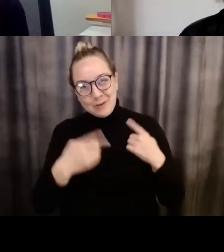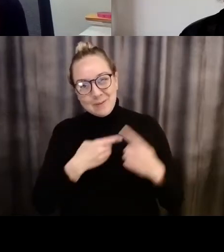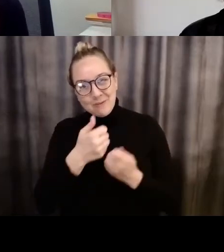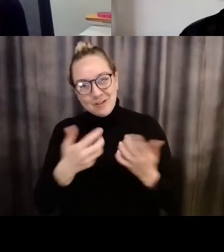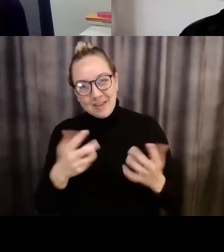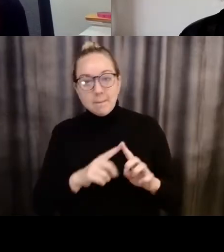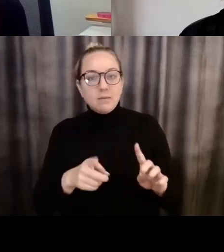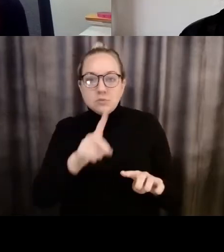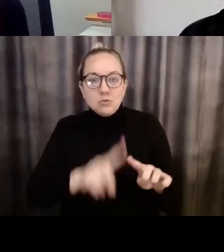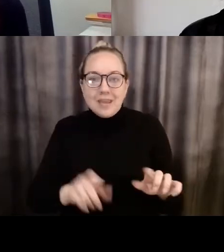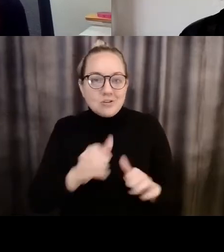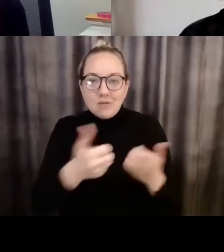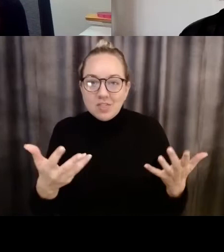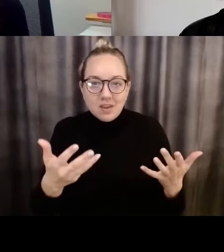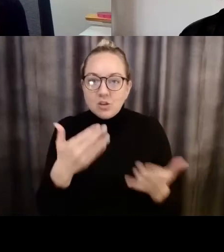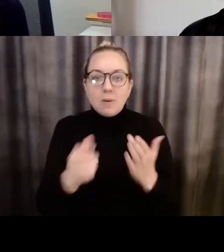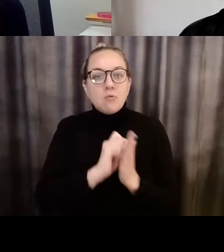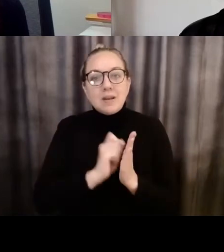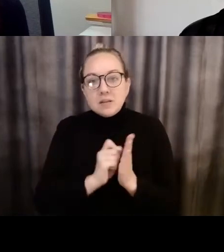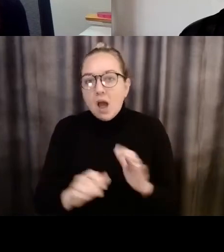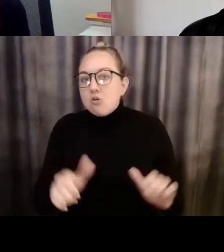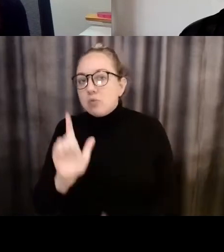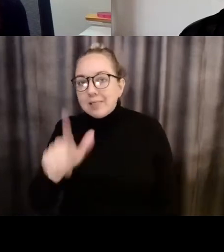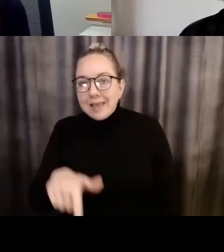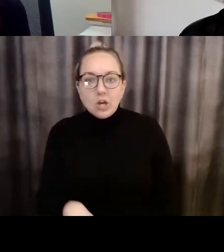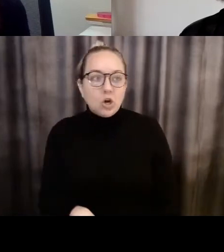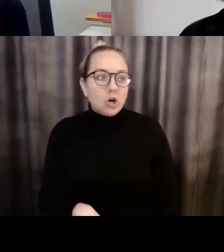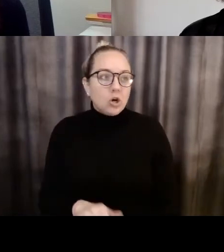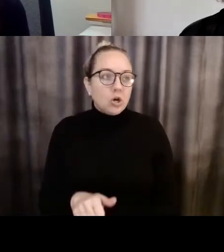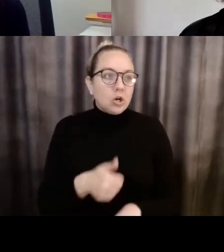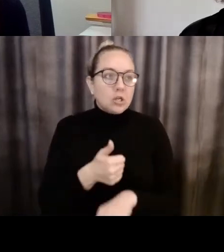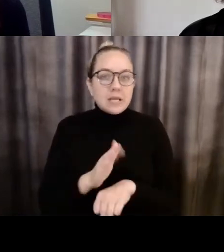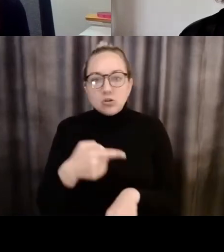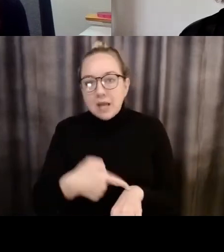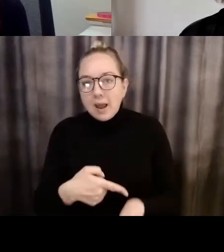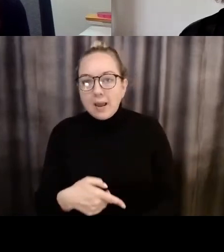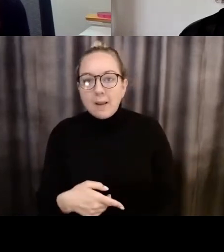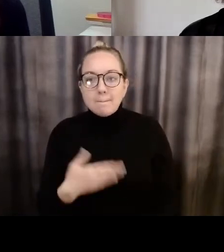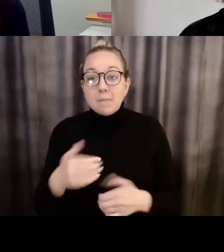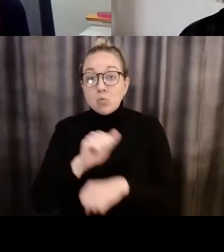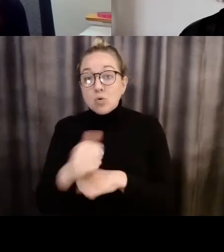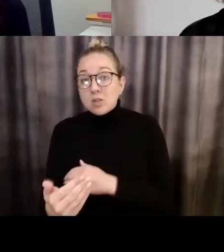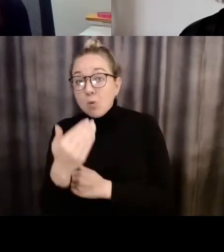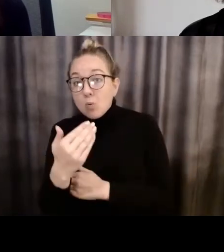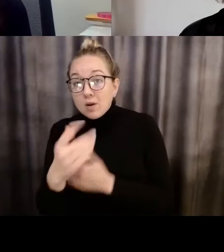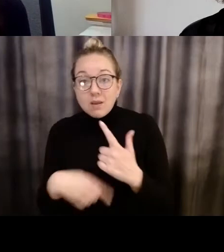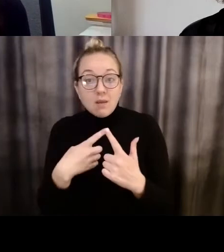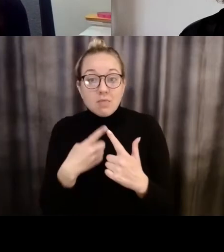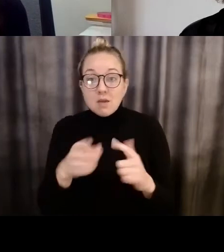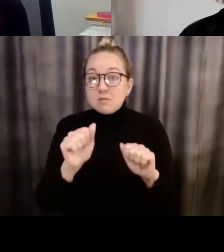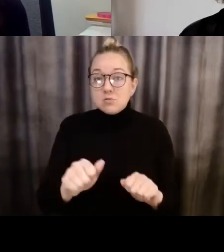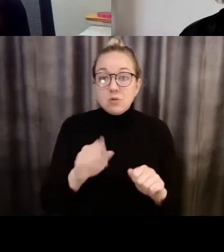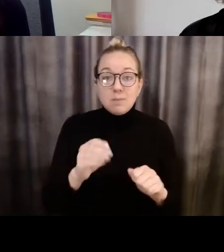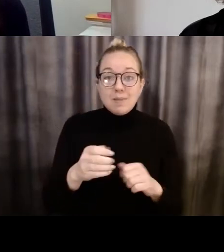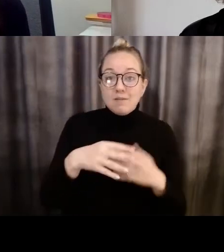but you can't, right? Like write it down, do it later, set your time, do your important work in the morning, and then you can just be flexible during the